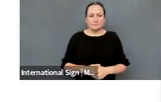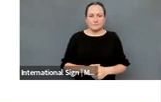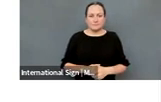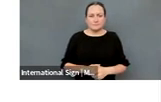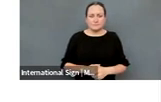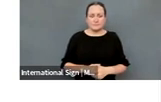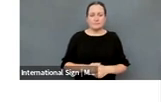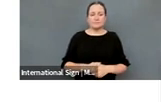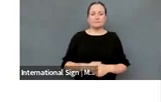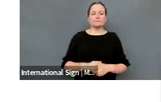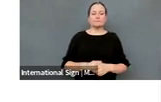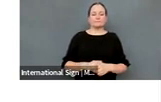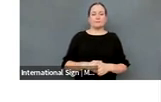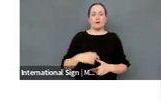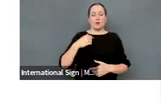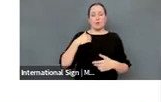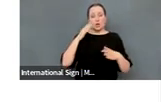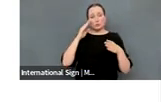So,